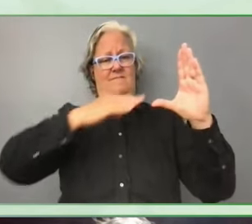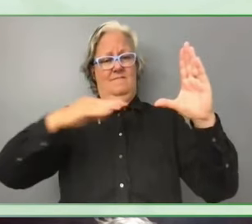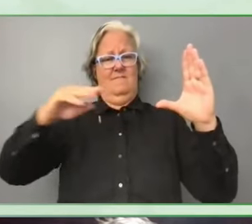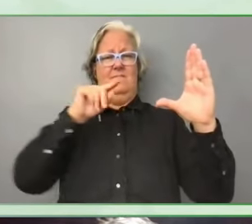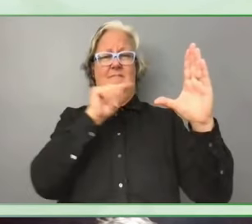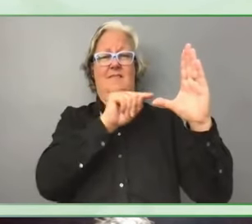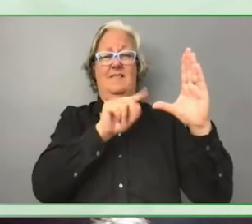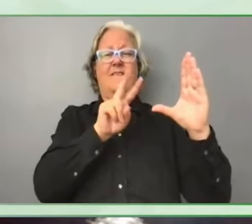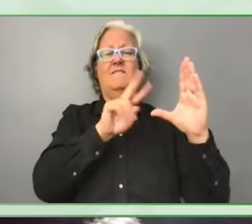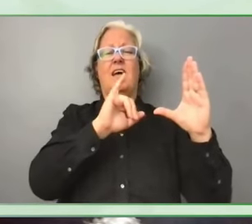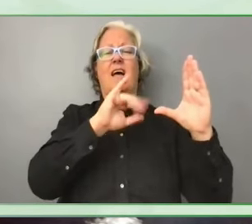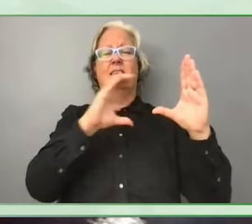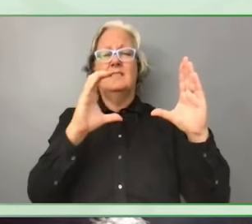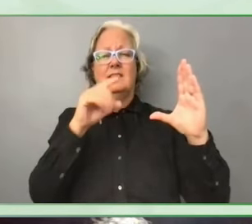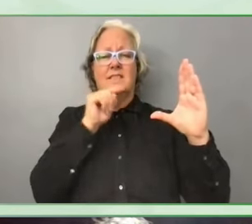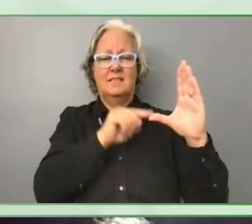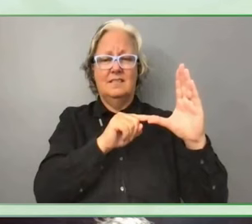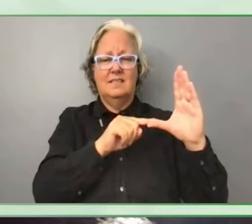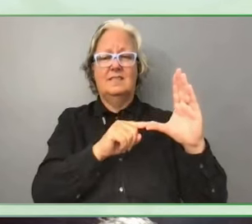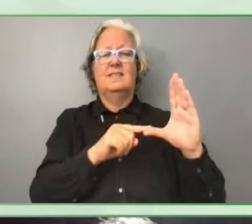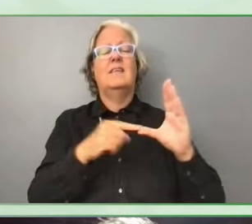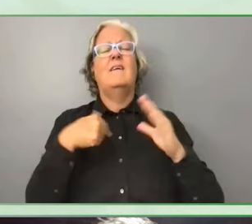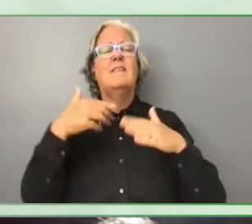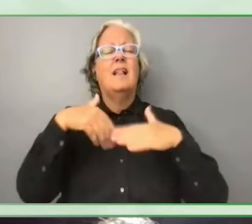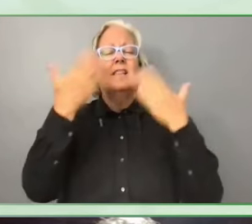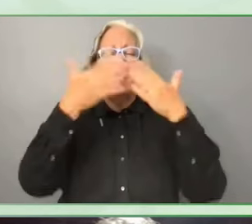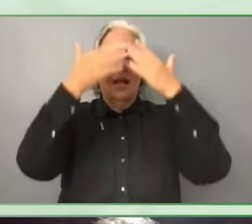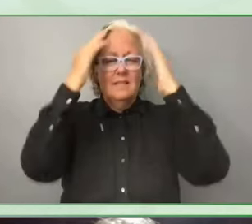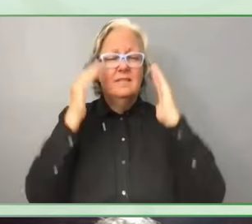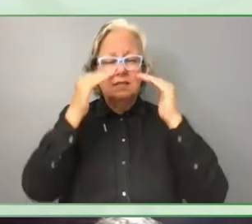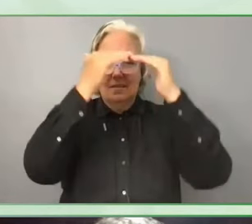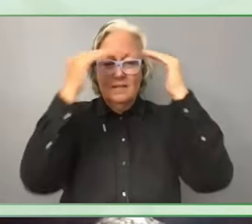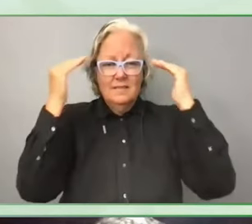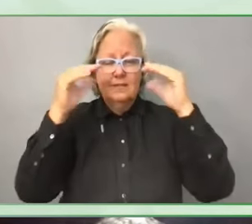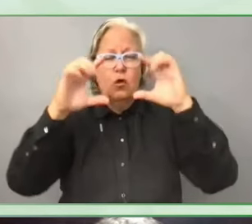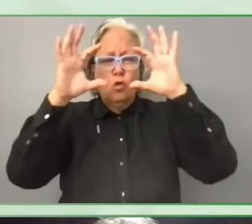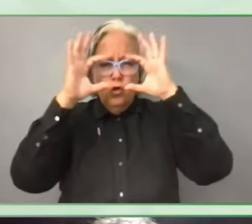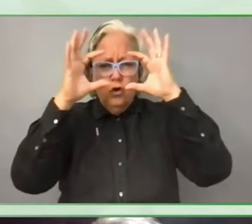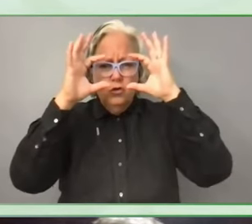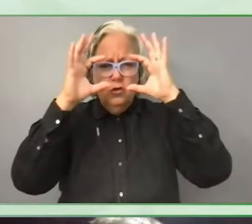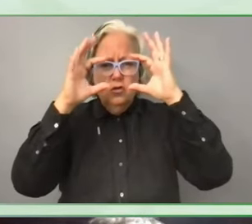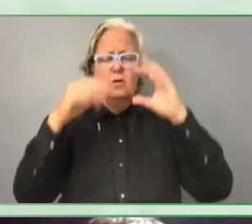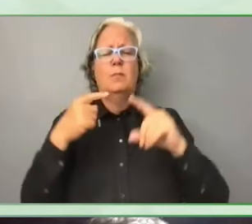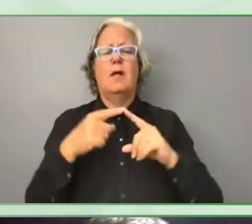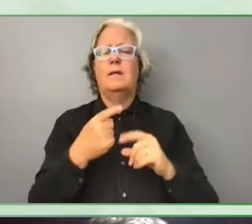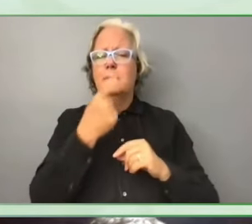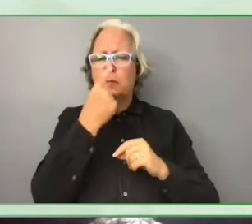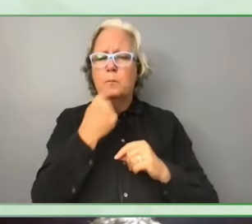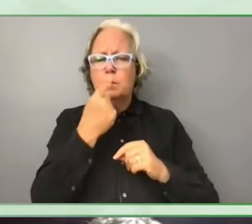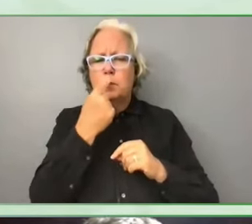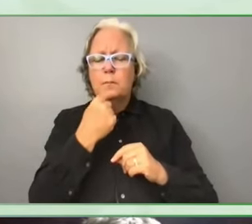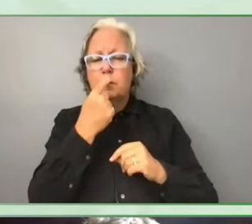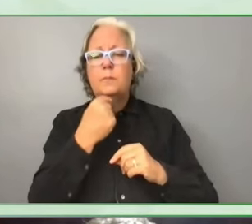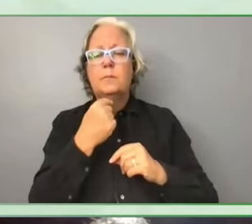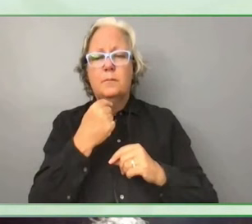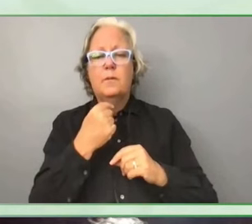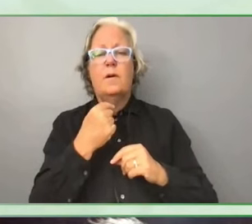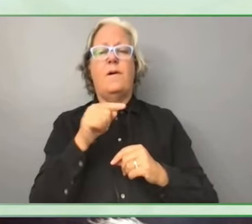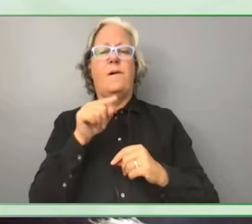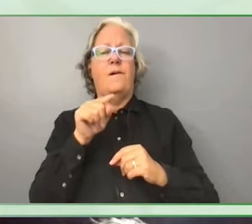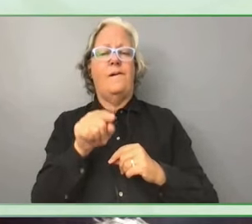I have light-coloured hair and glasses and a big red glass pendant on from New Zealand.